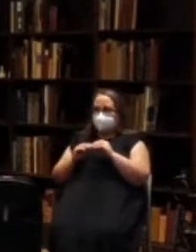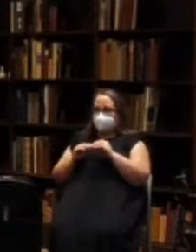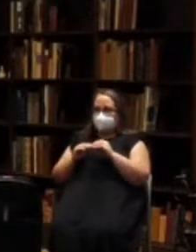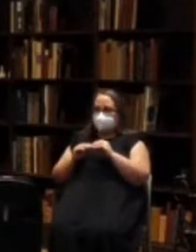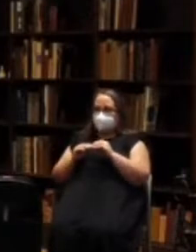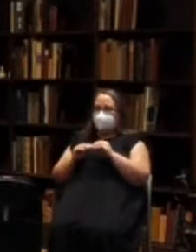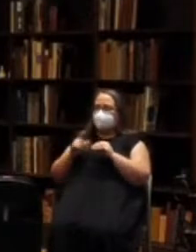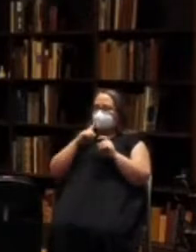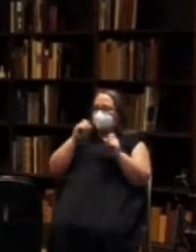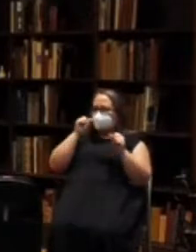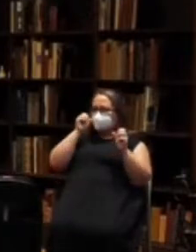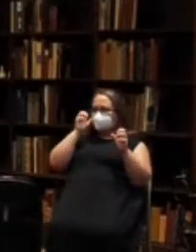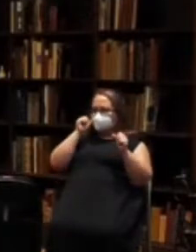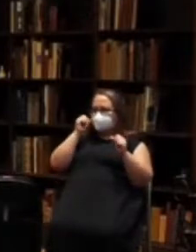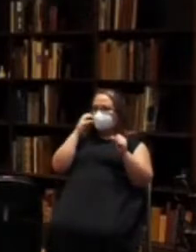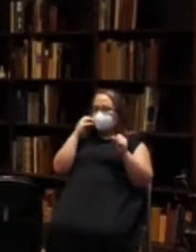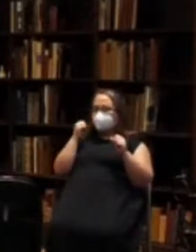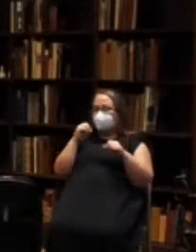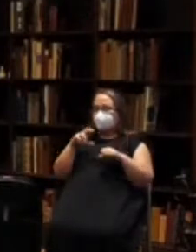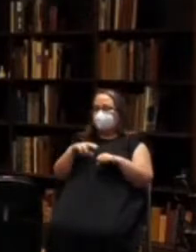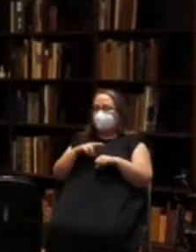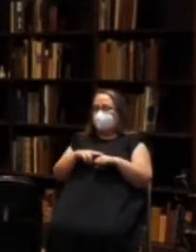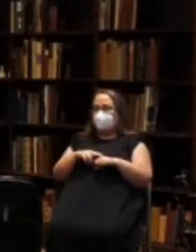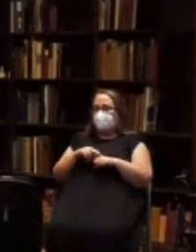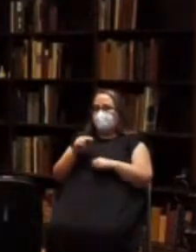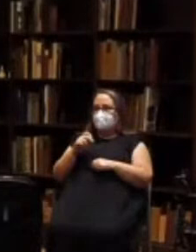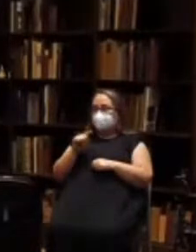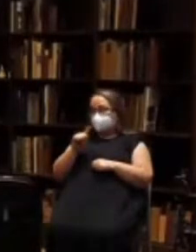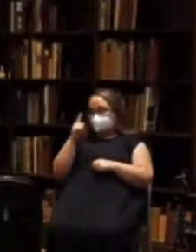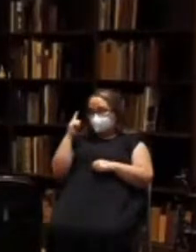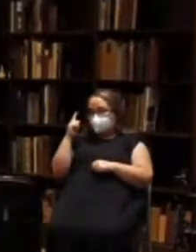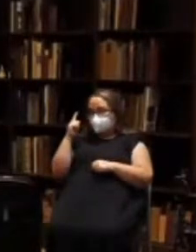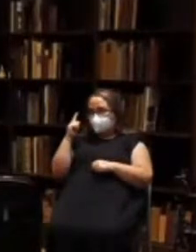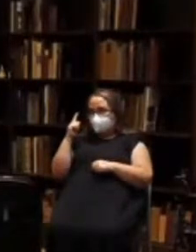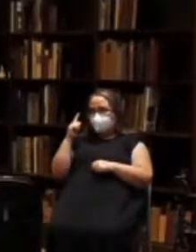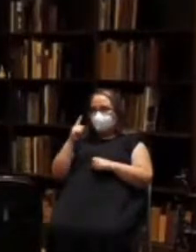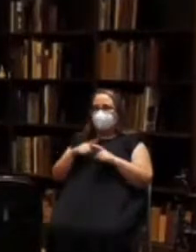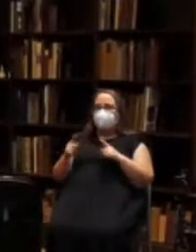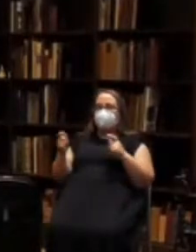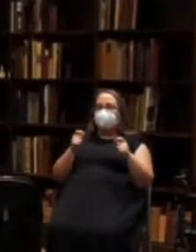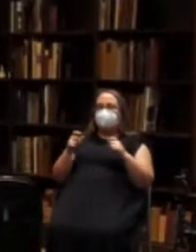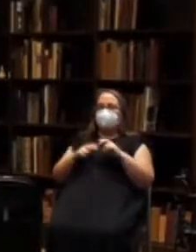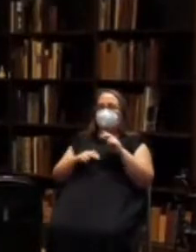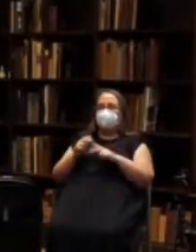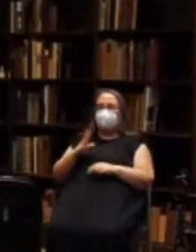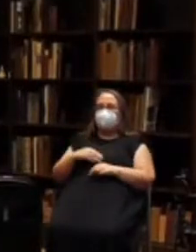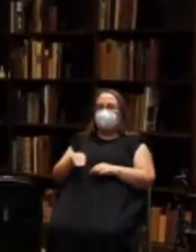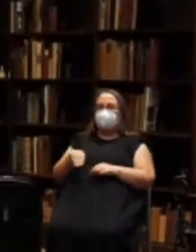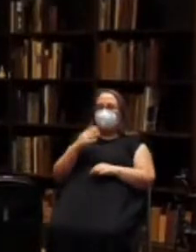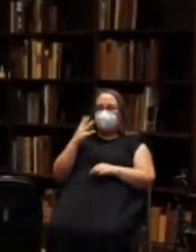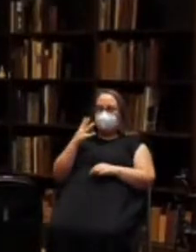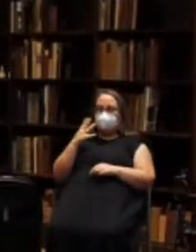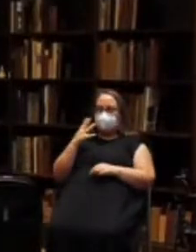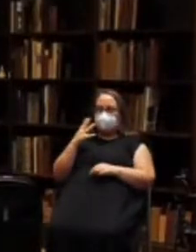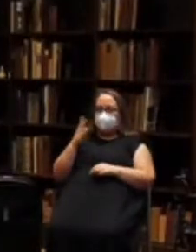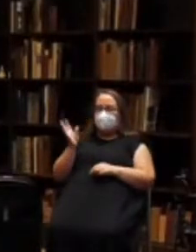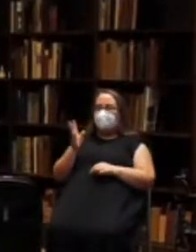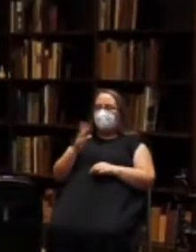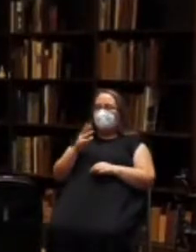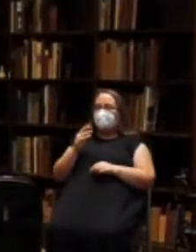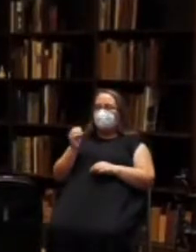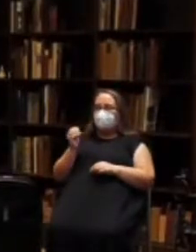and he's really surprised because, of course, the tenants were Black, but the management of the building was white.